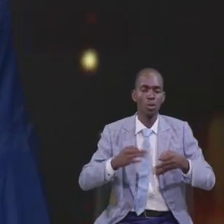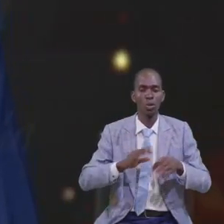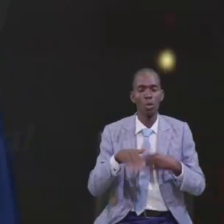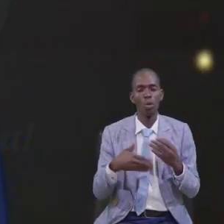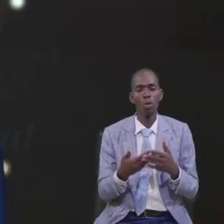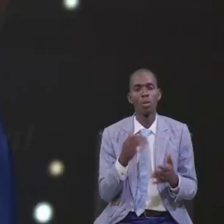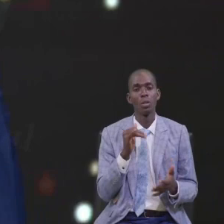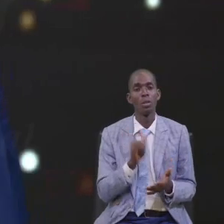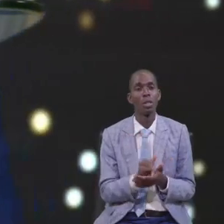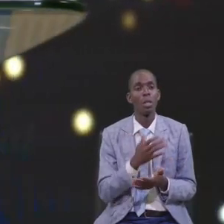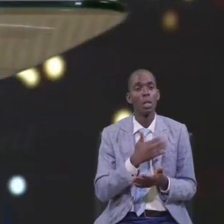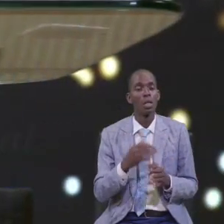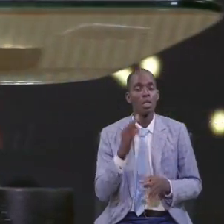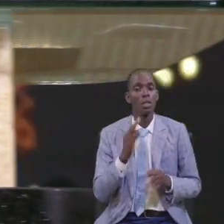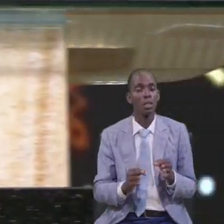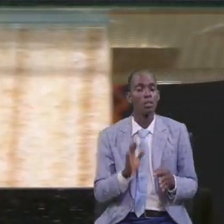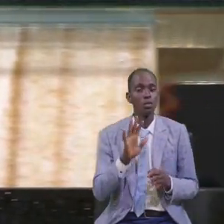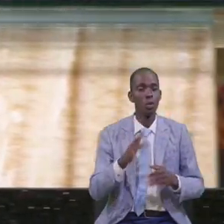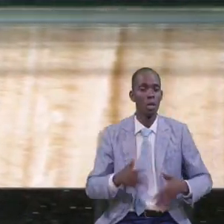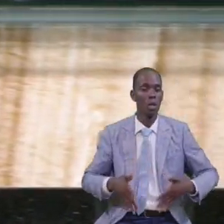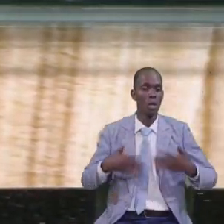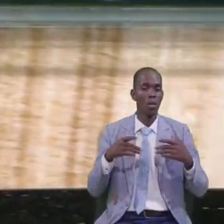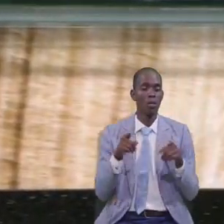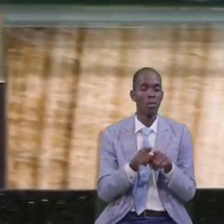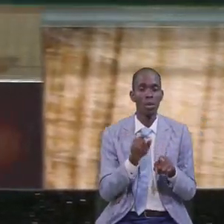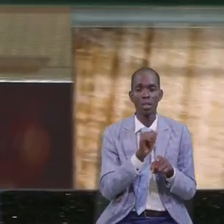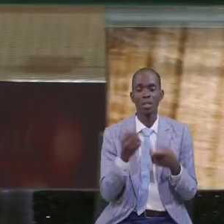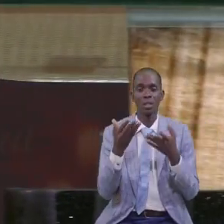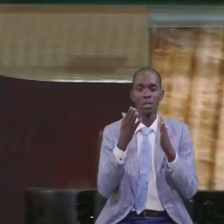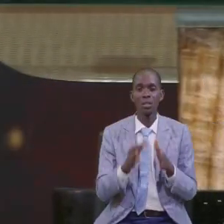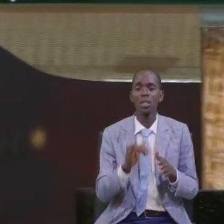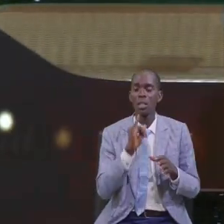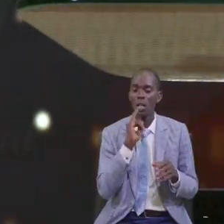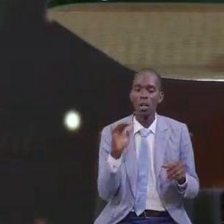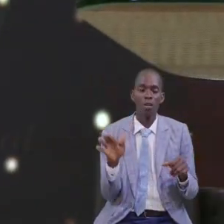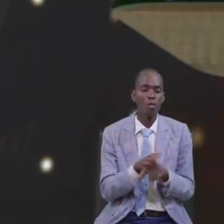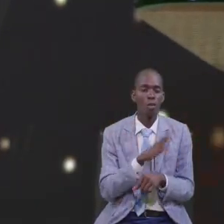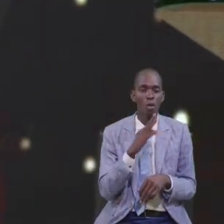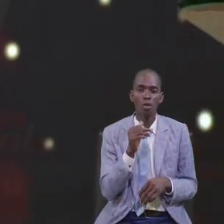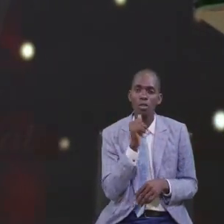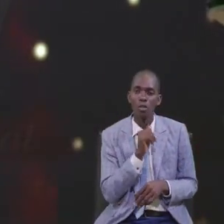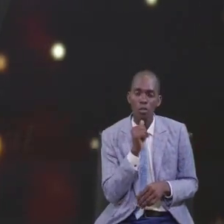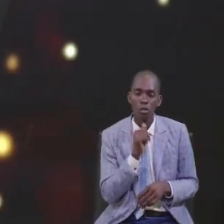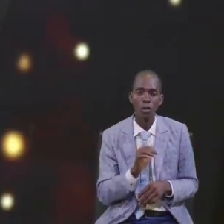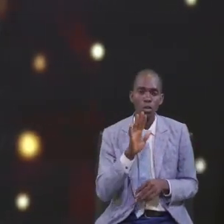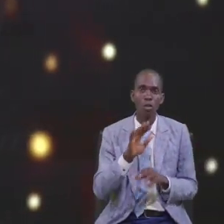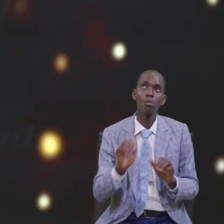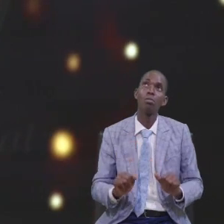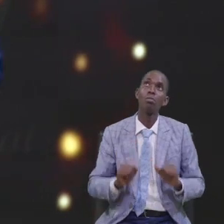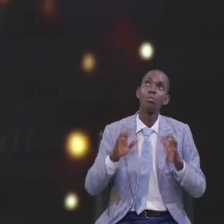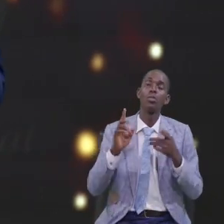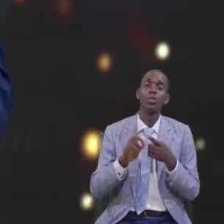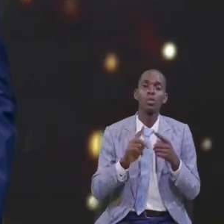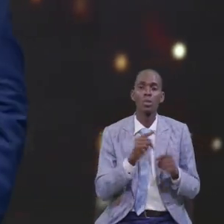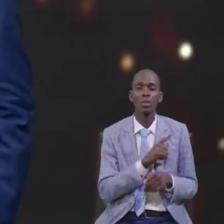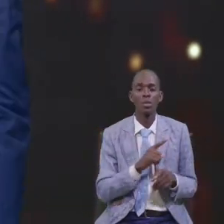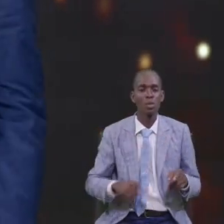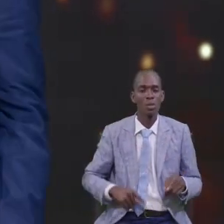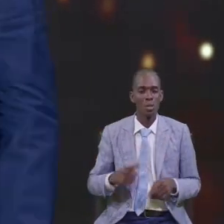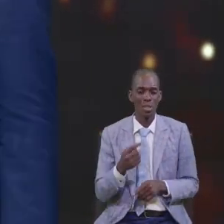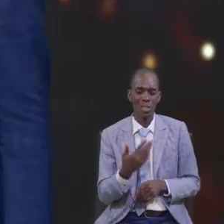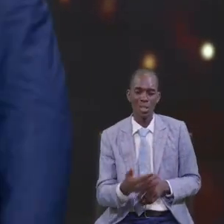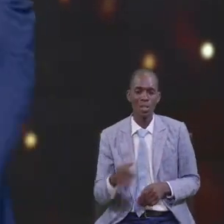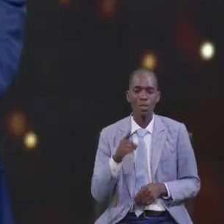those things. And if your life as a servant is full of secrecy, Your commitment to the Lord, the things you